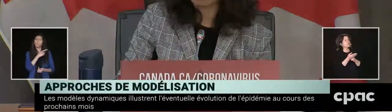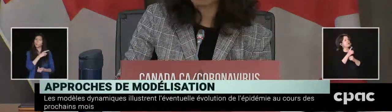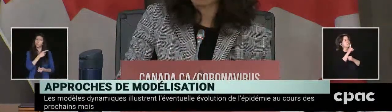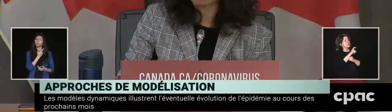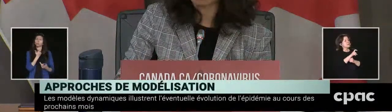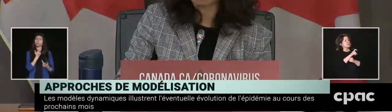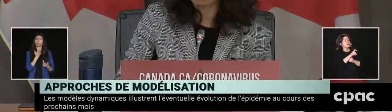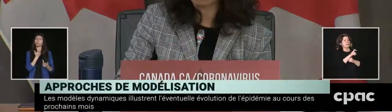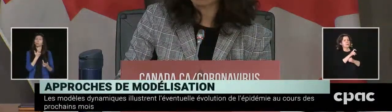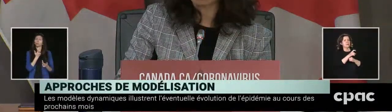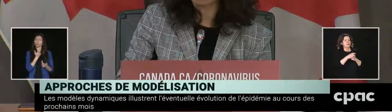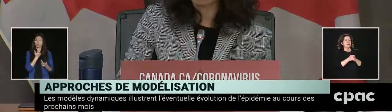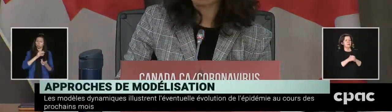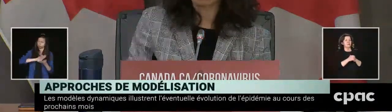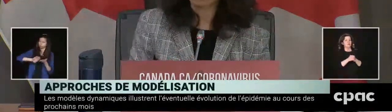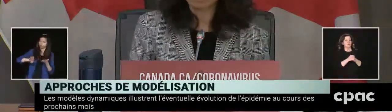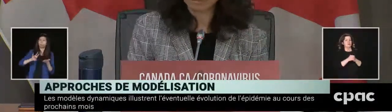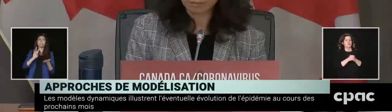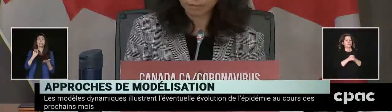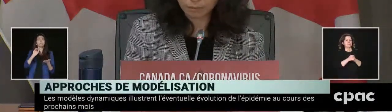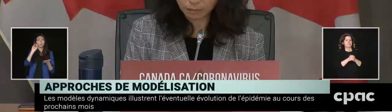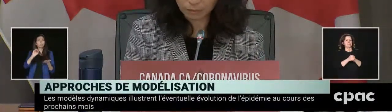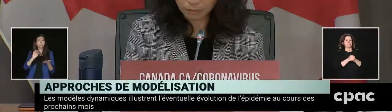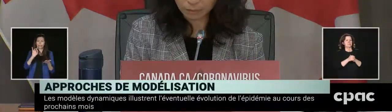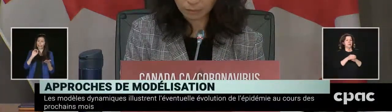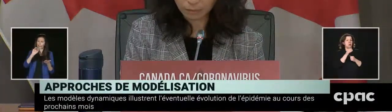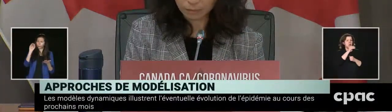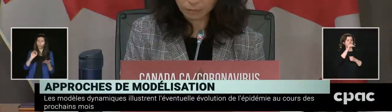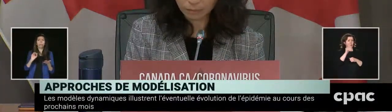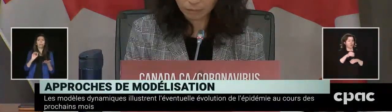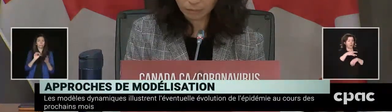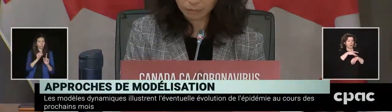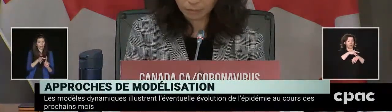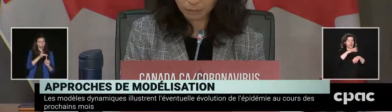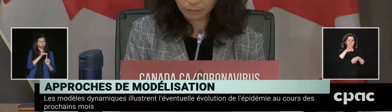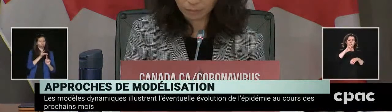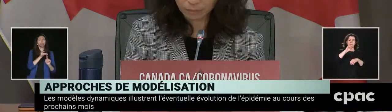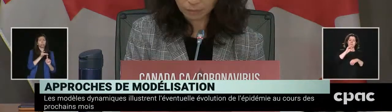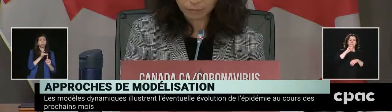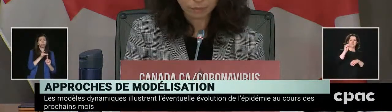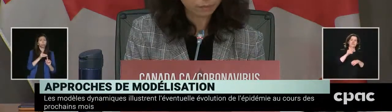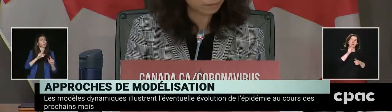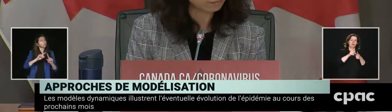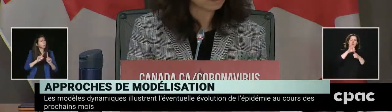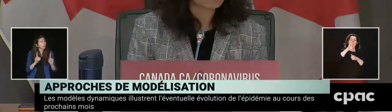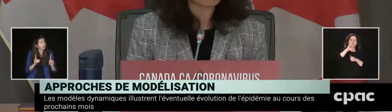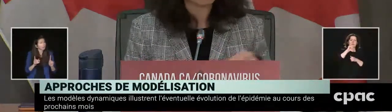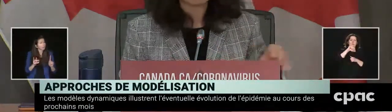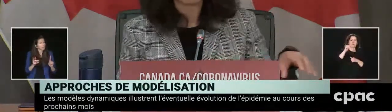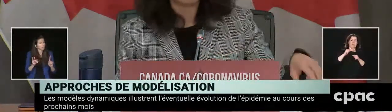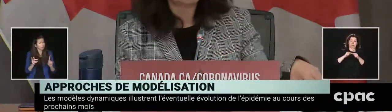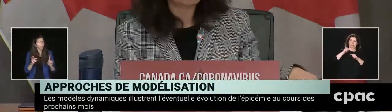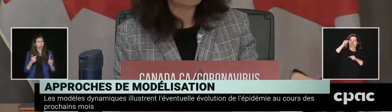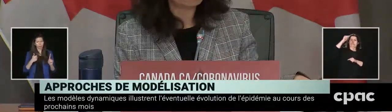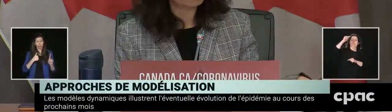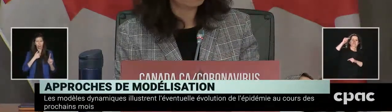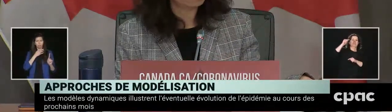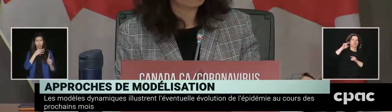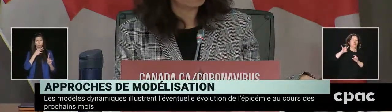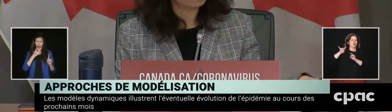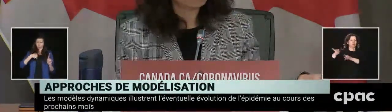rate, but where do your forecasts suggest we are on that graph? Are we at